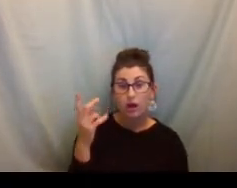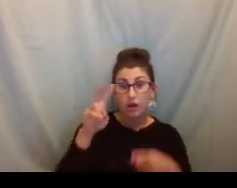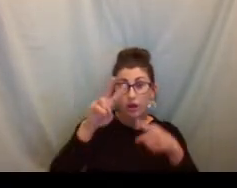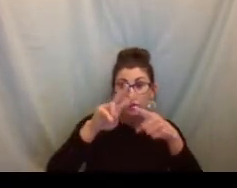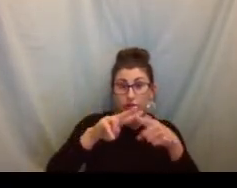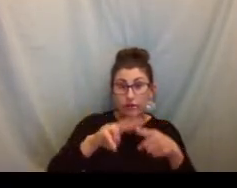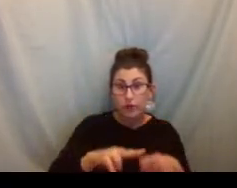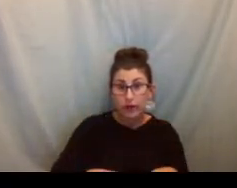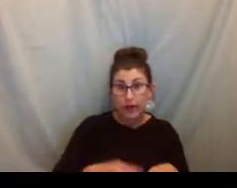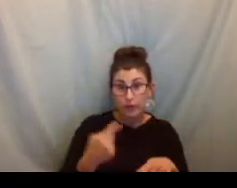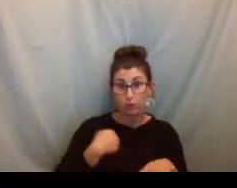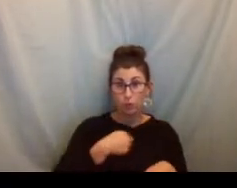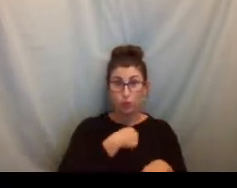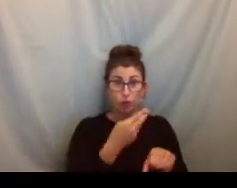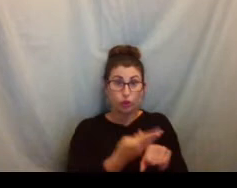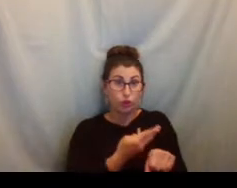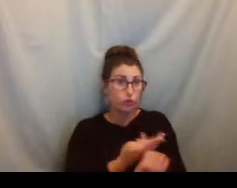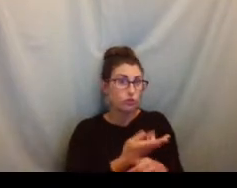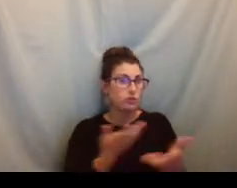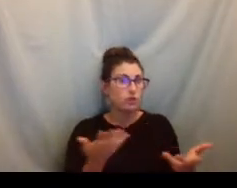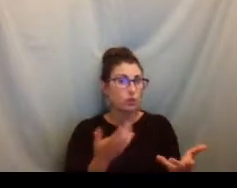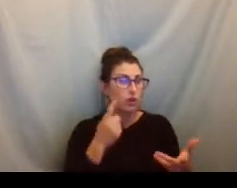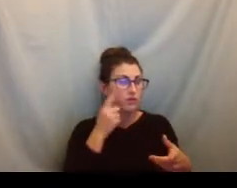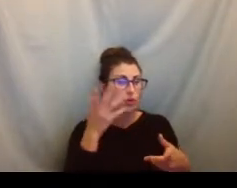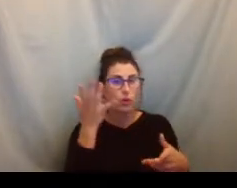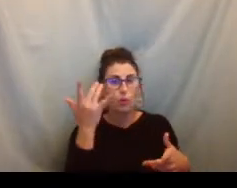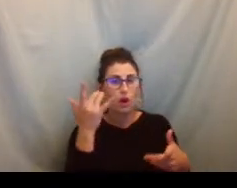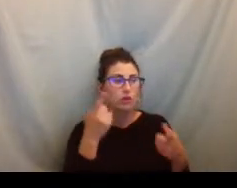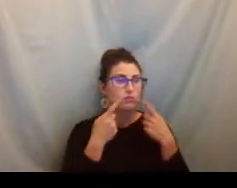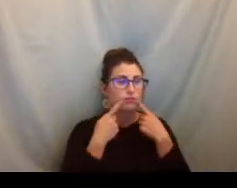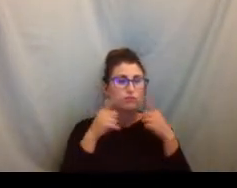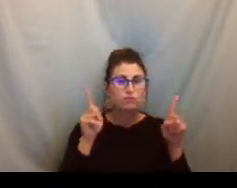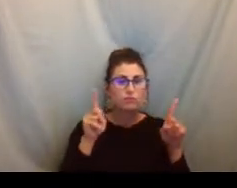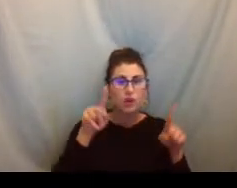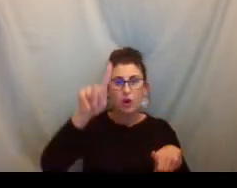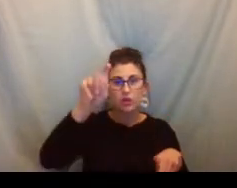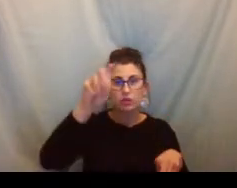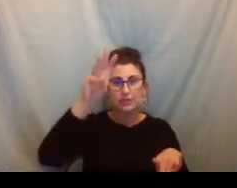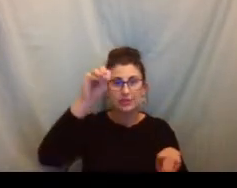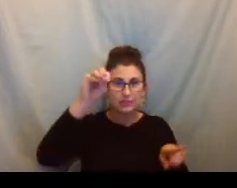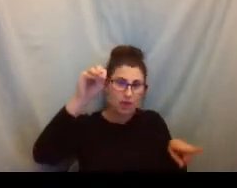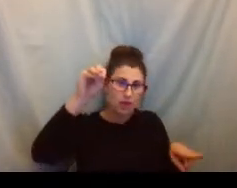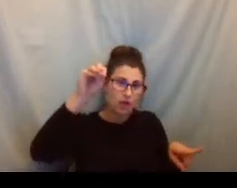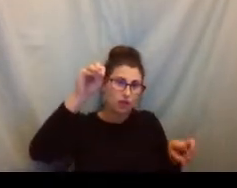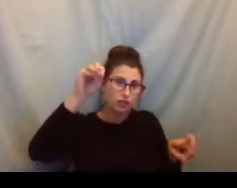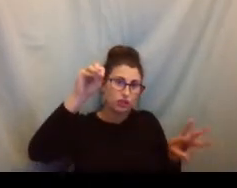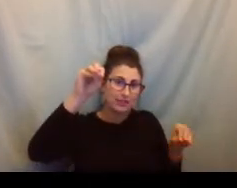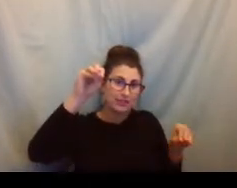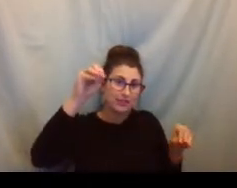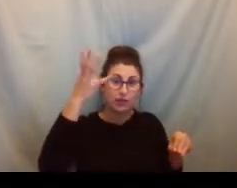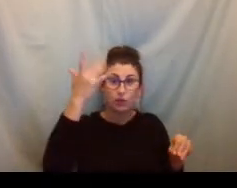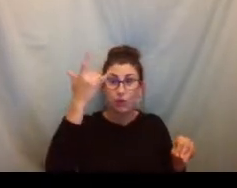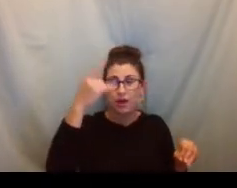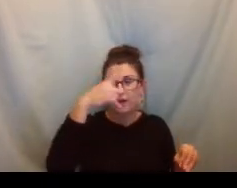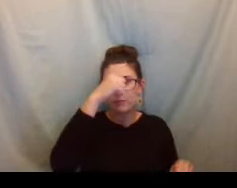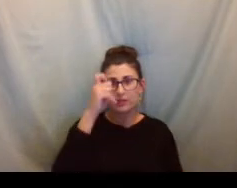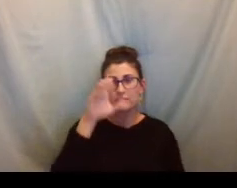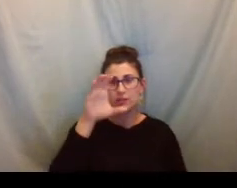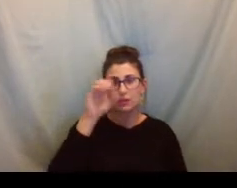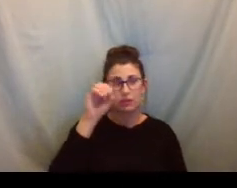the vocabulary word that we're using for why this is 160 and this is 160 is due to